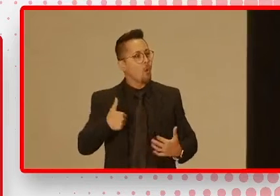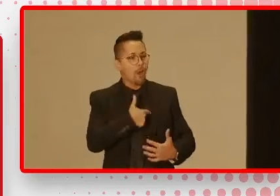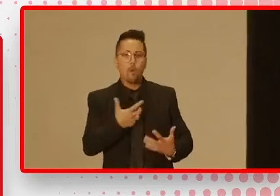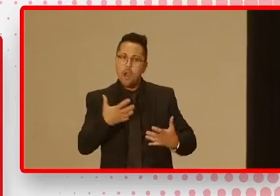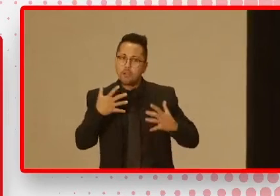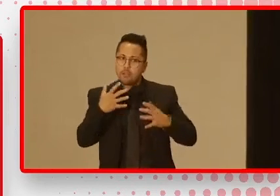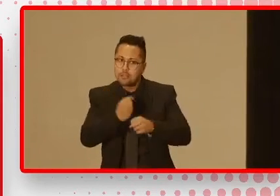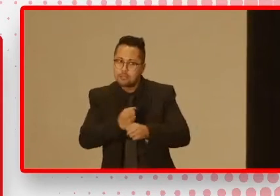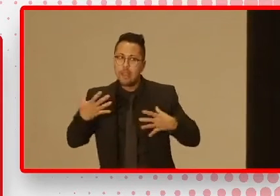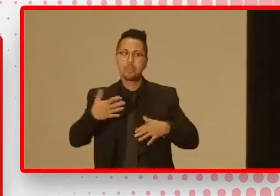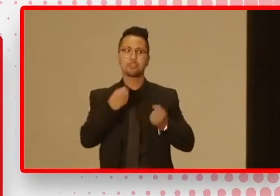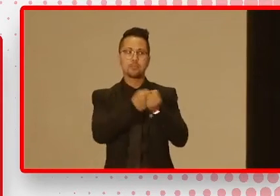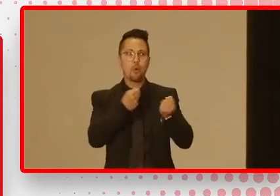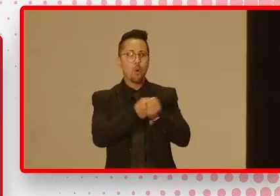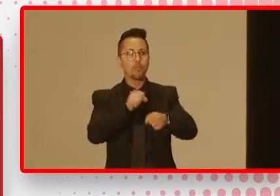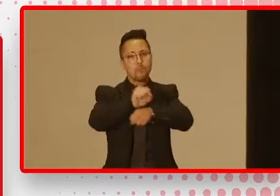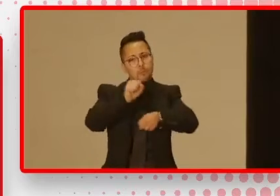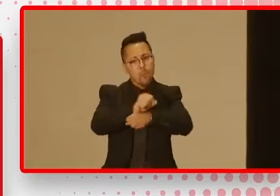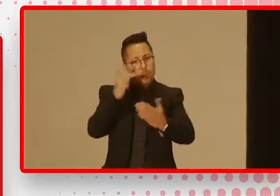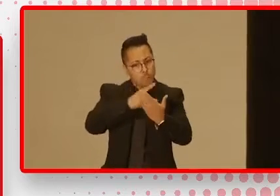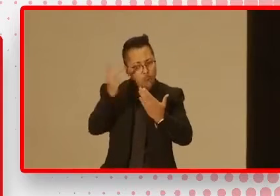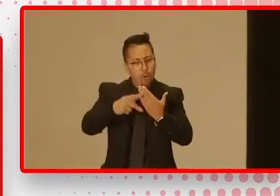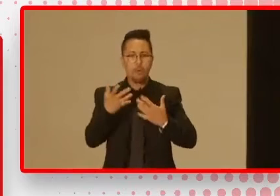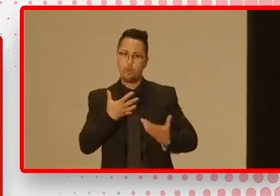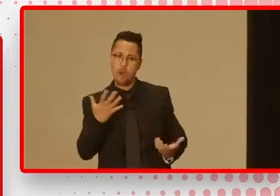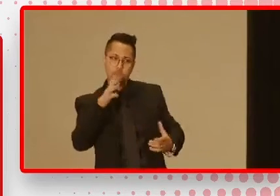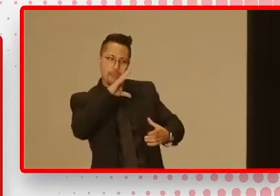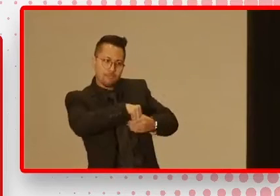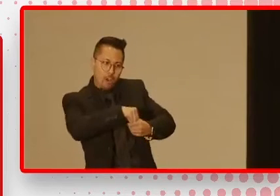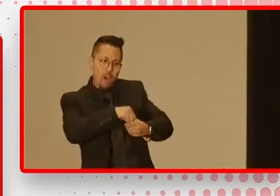supportive employment program and be part of VR again.